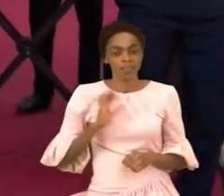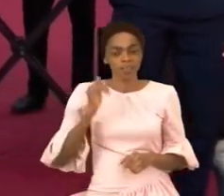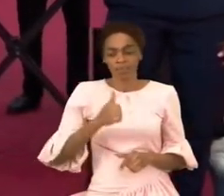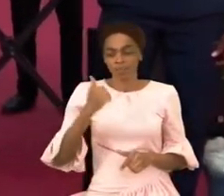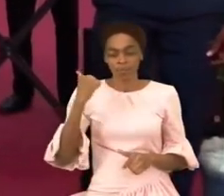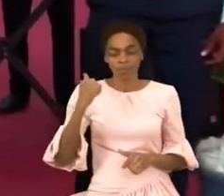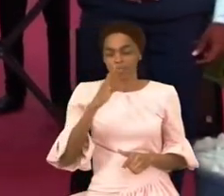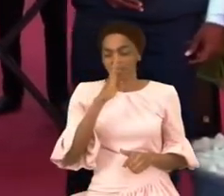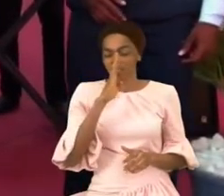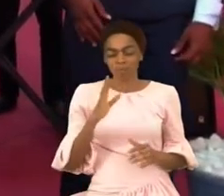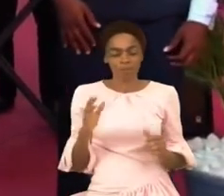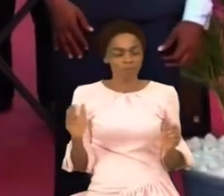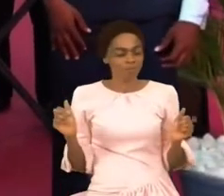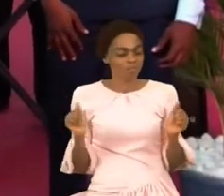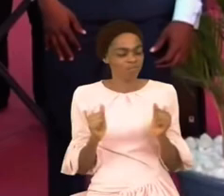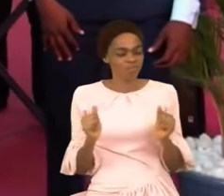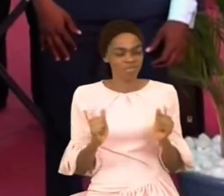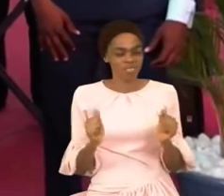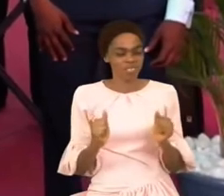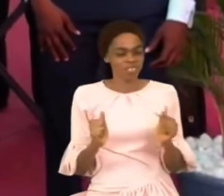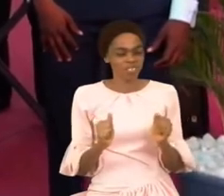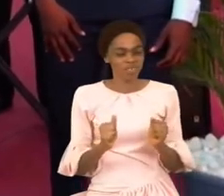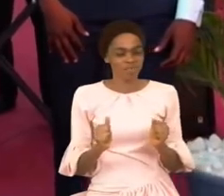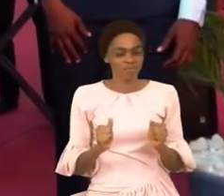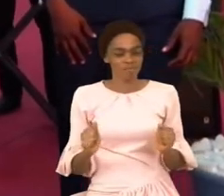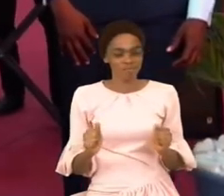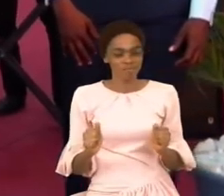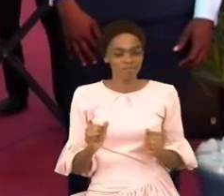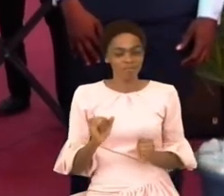shaken, I won't be